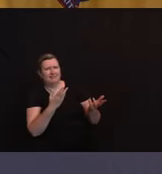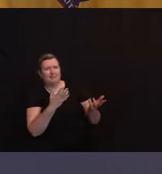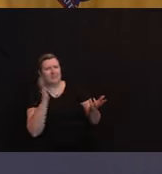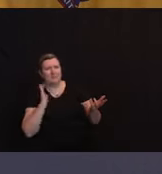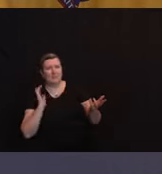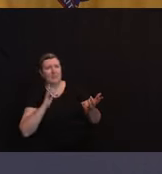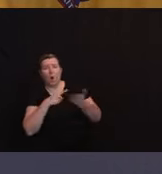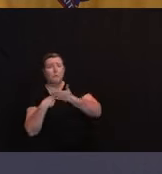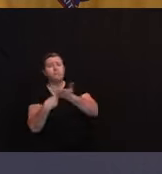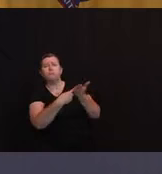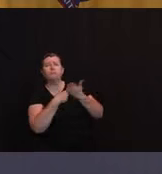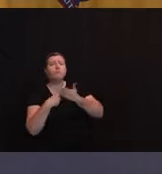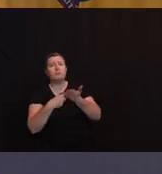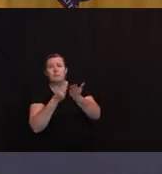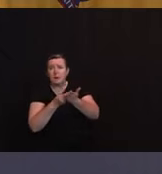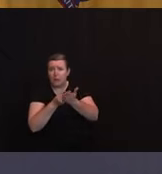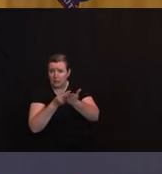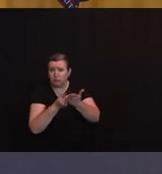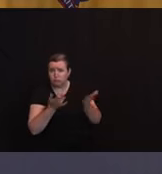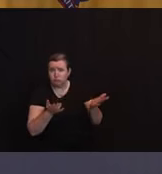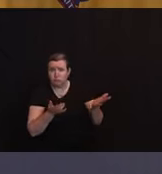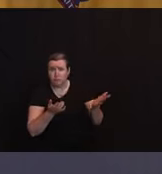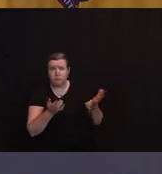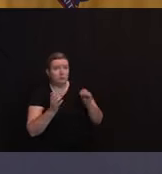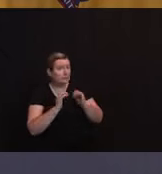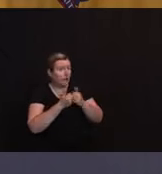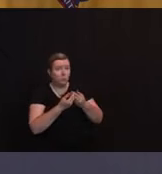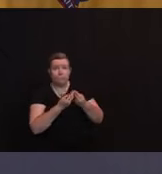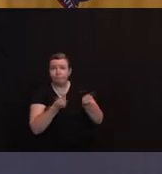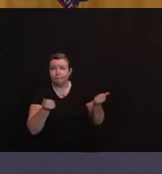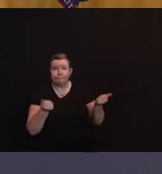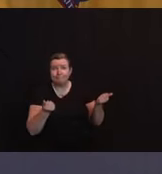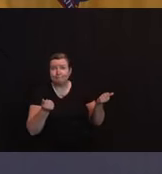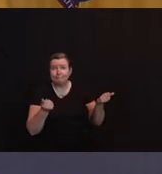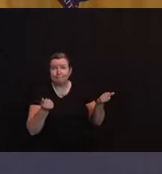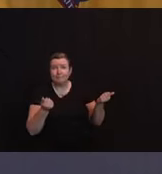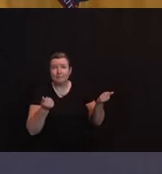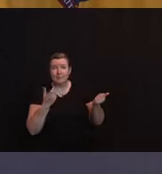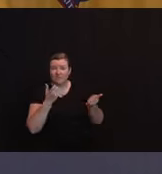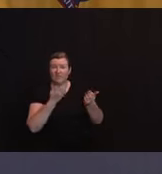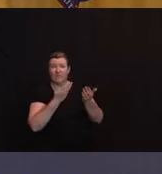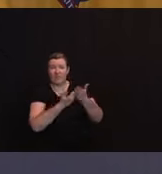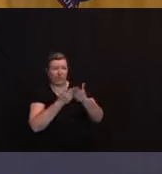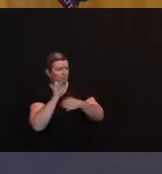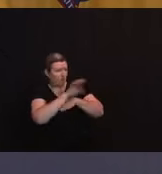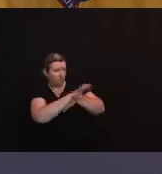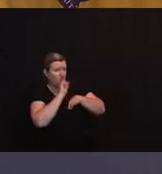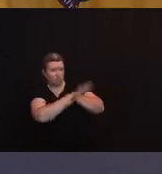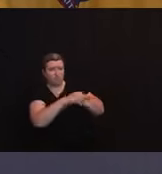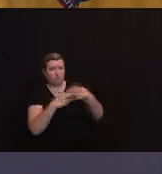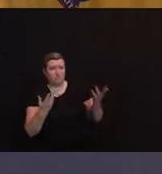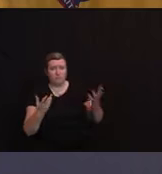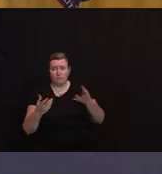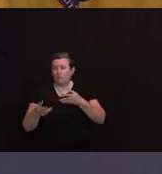to because of just unrelenting facts and unrelenting